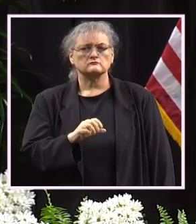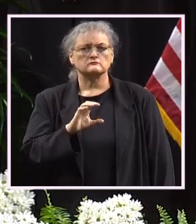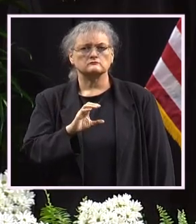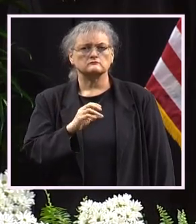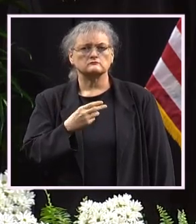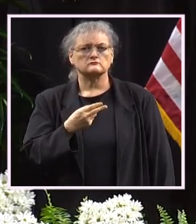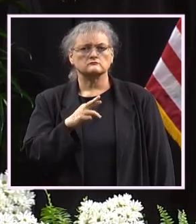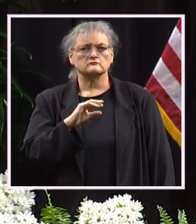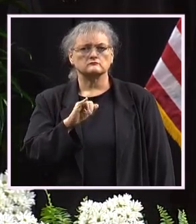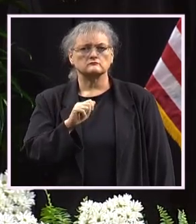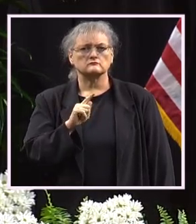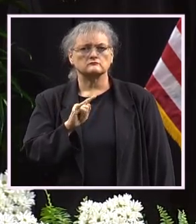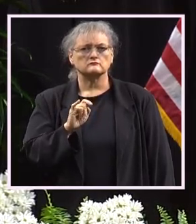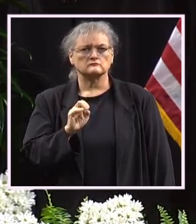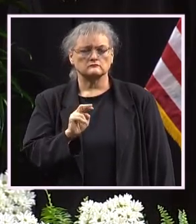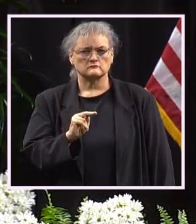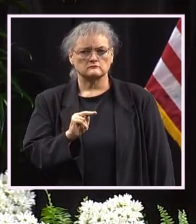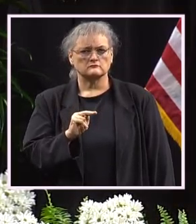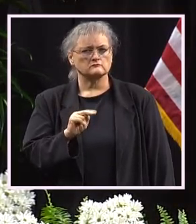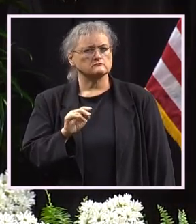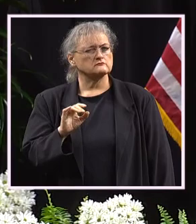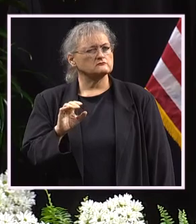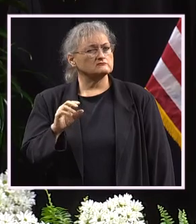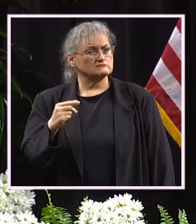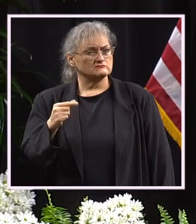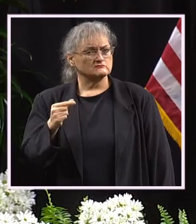Christian Jacob Verghese.